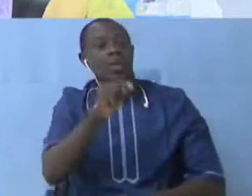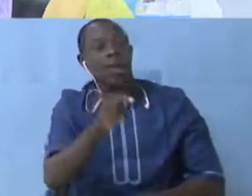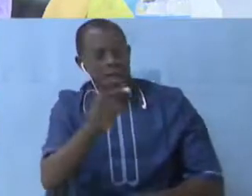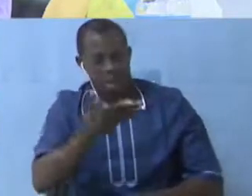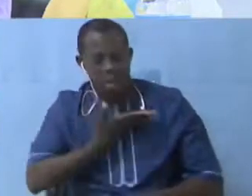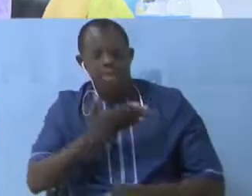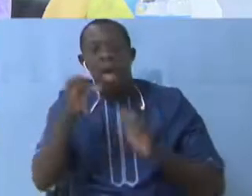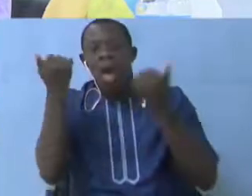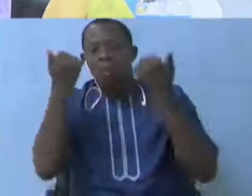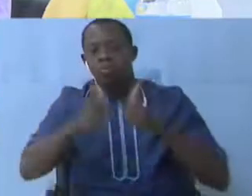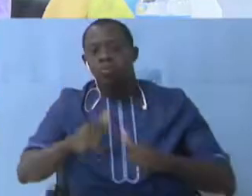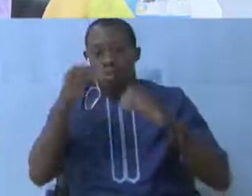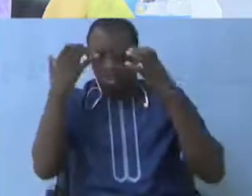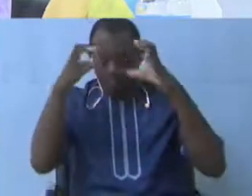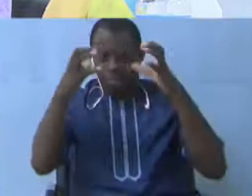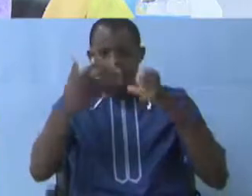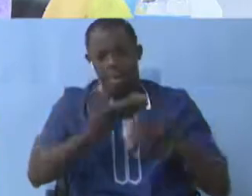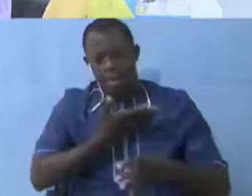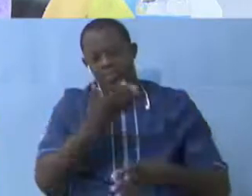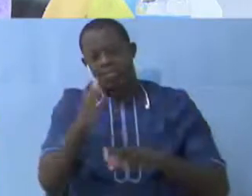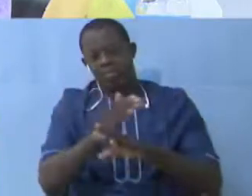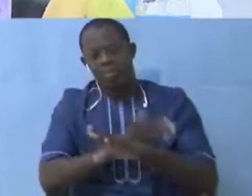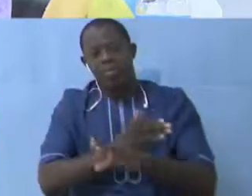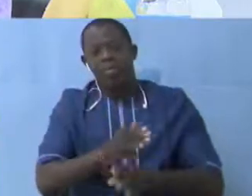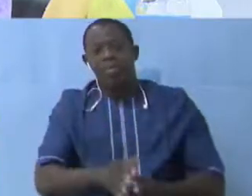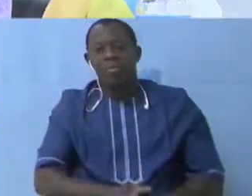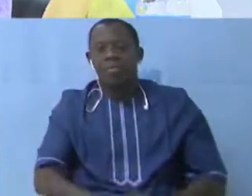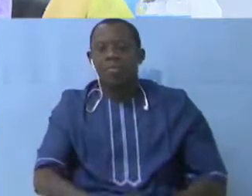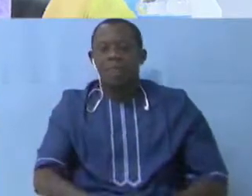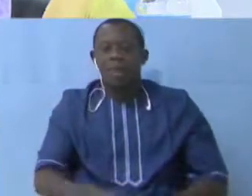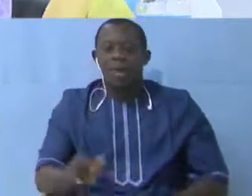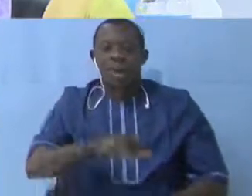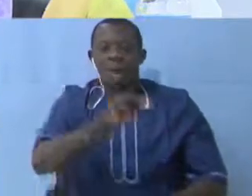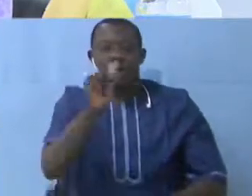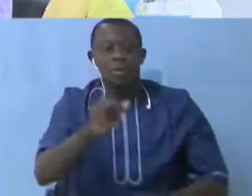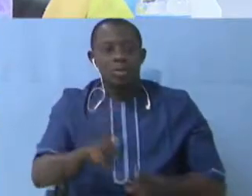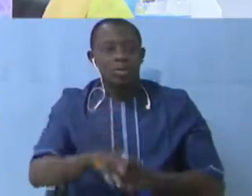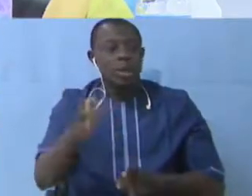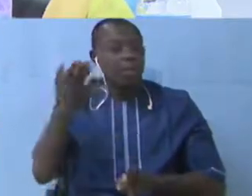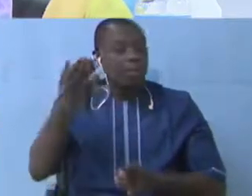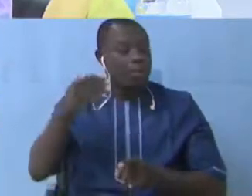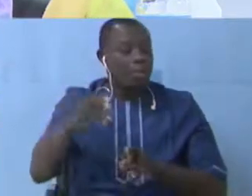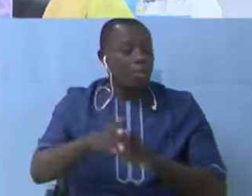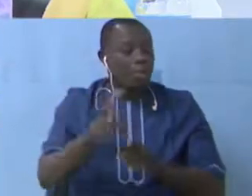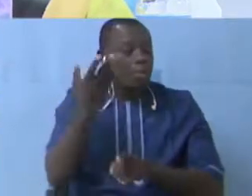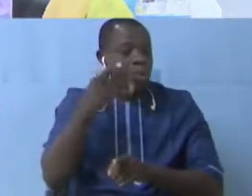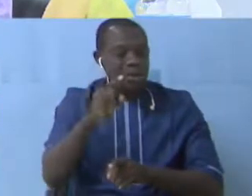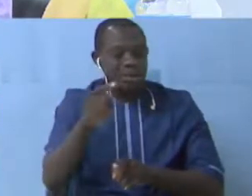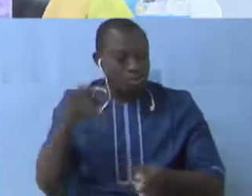incident. yaakaar naa si foofu na am na yenn xew-xew. And since then he was